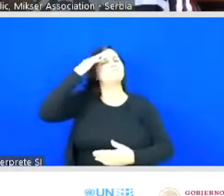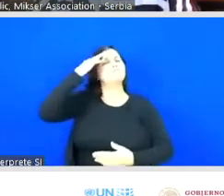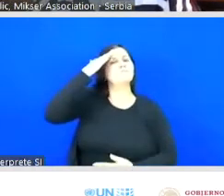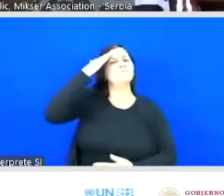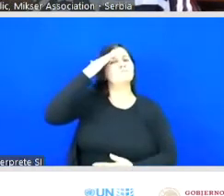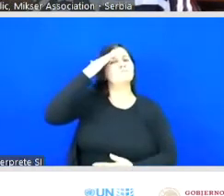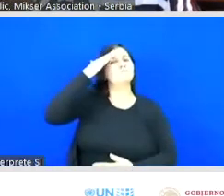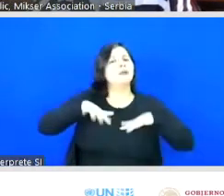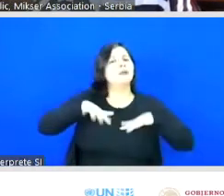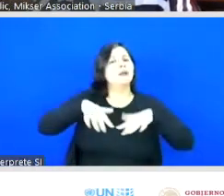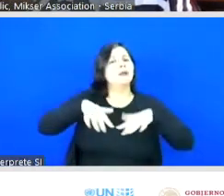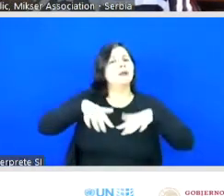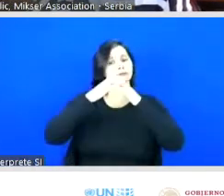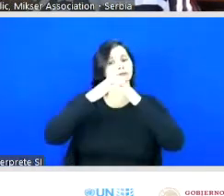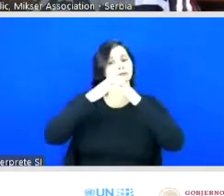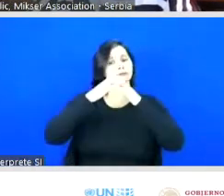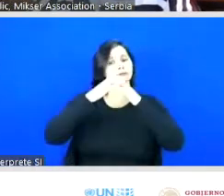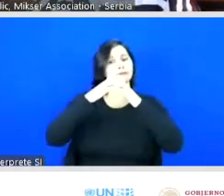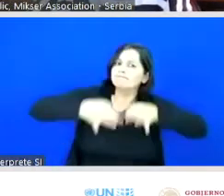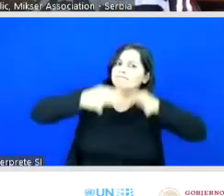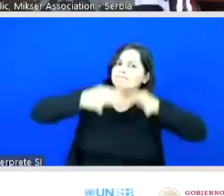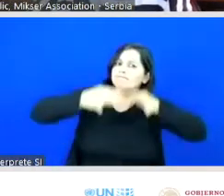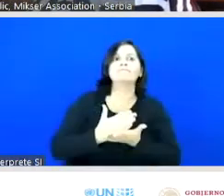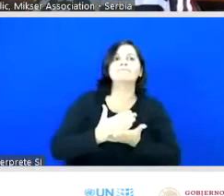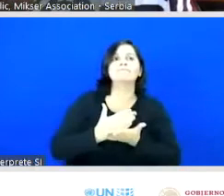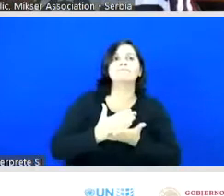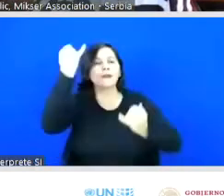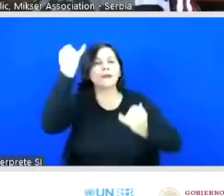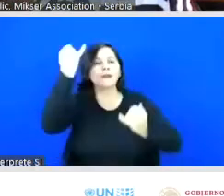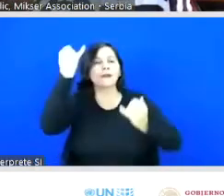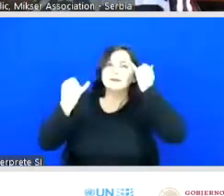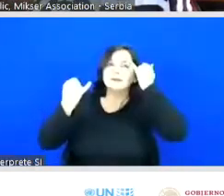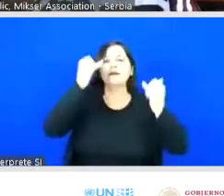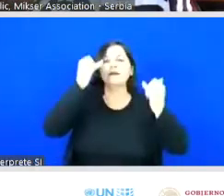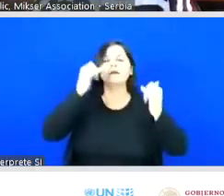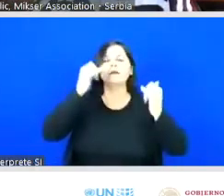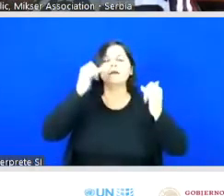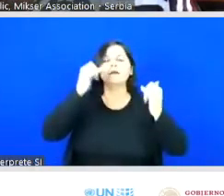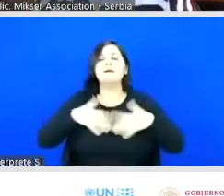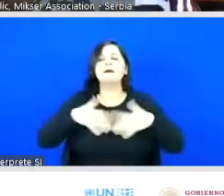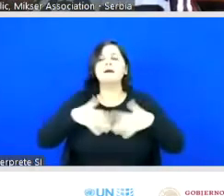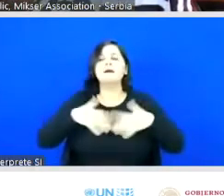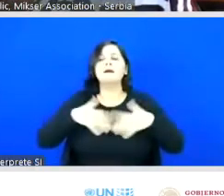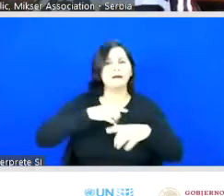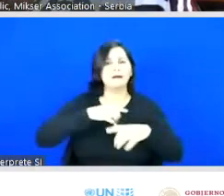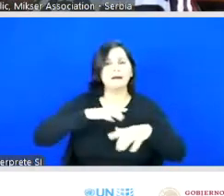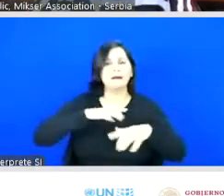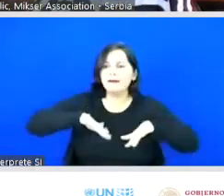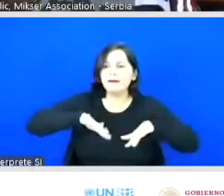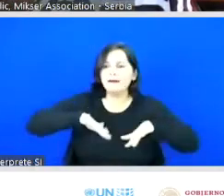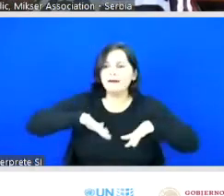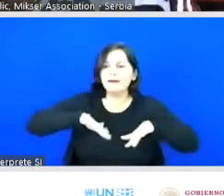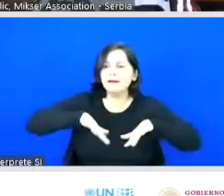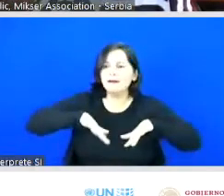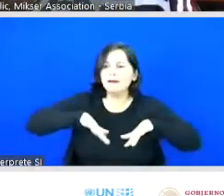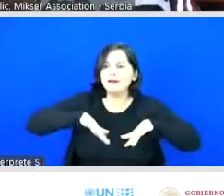to, you know, invest in? Who needs to be supported right now? And how do we track action? So basically for me, it's for us